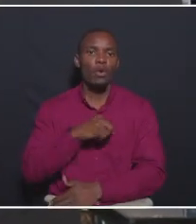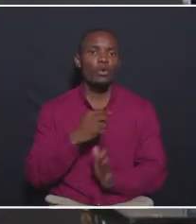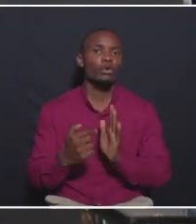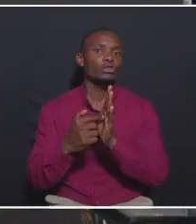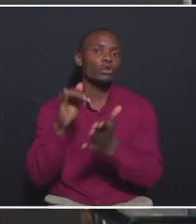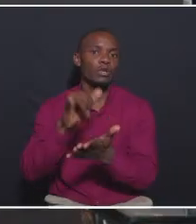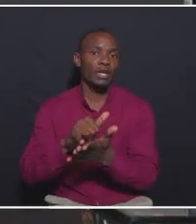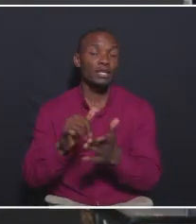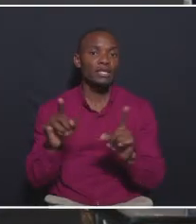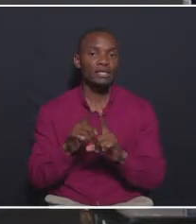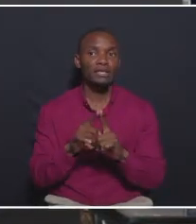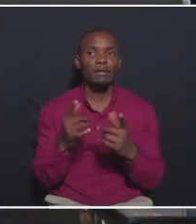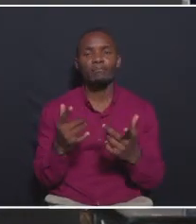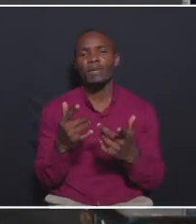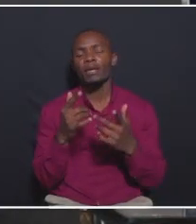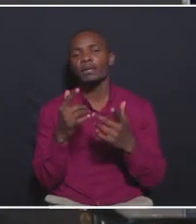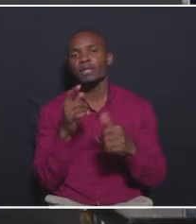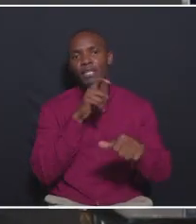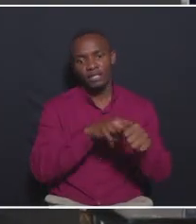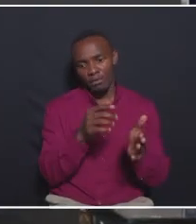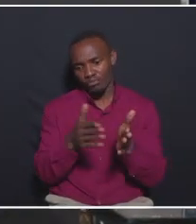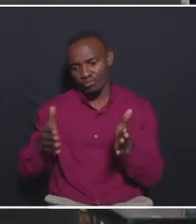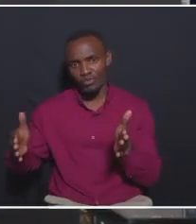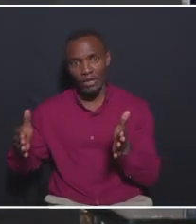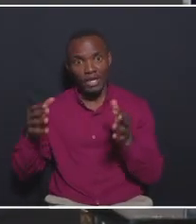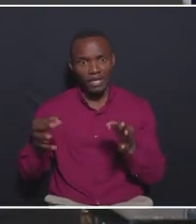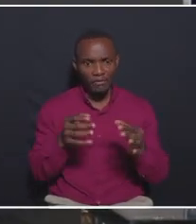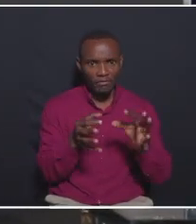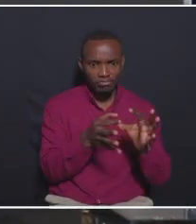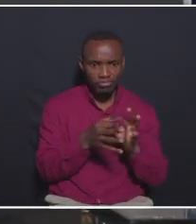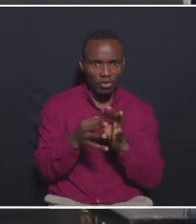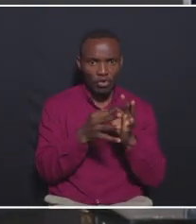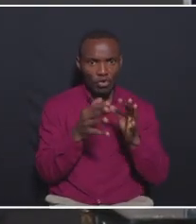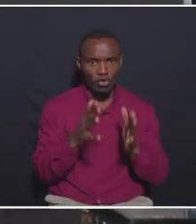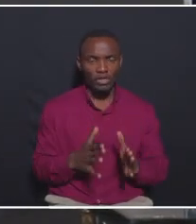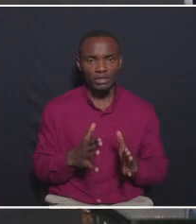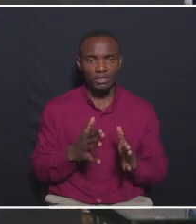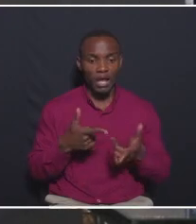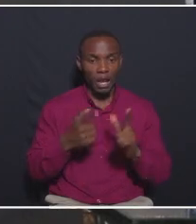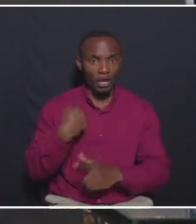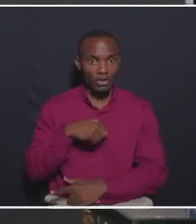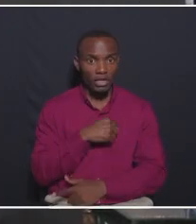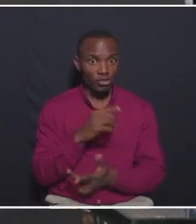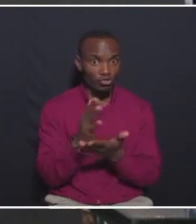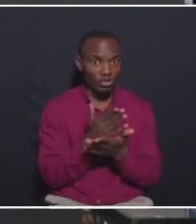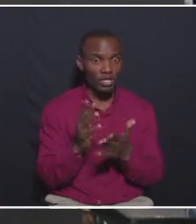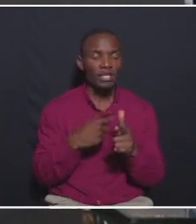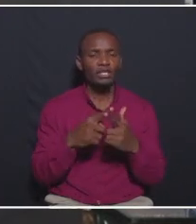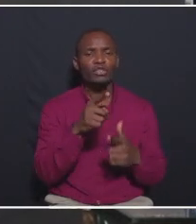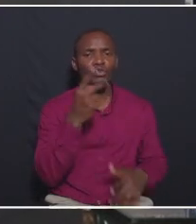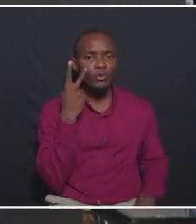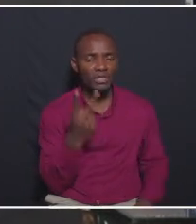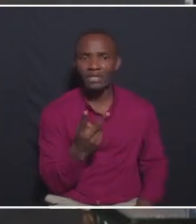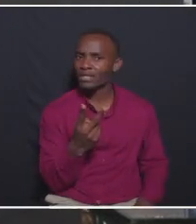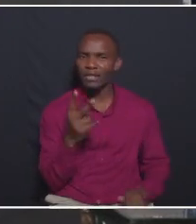look at the timeline, if our coordinator allows us to, to share them, you'll be able to see a track is not just